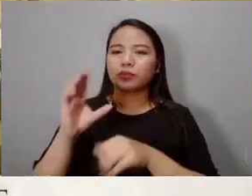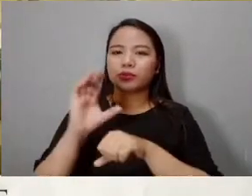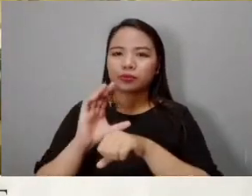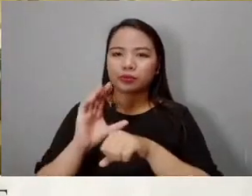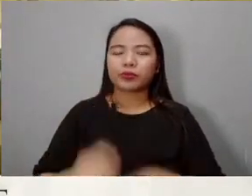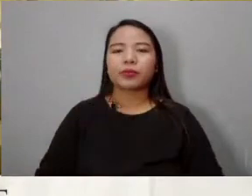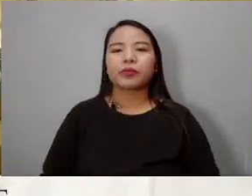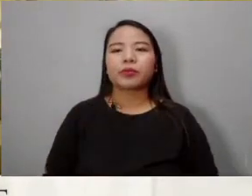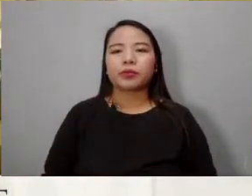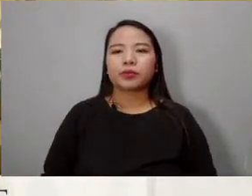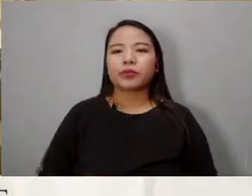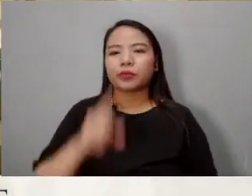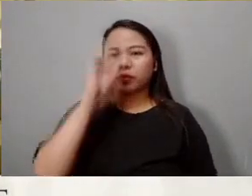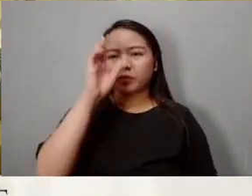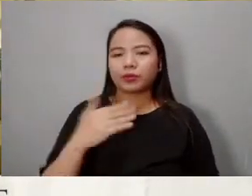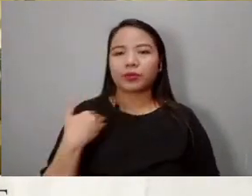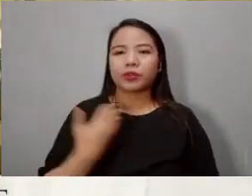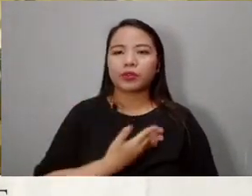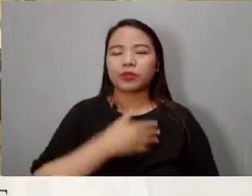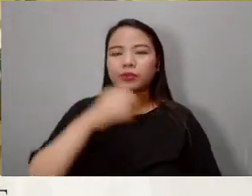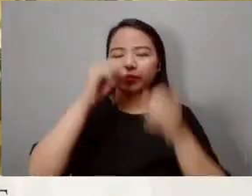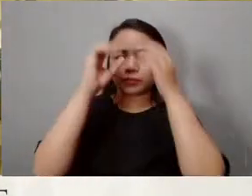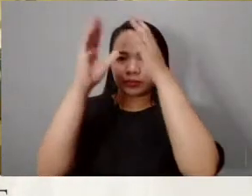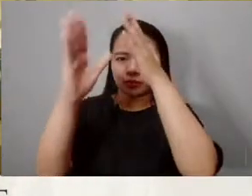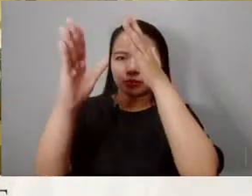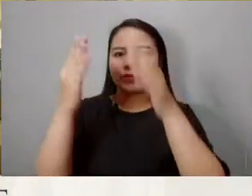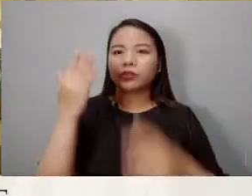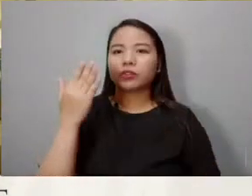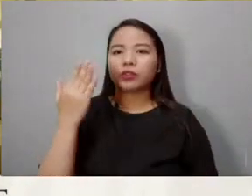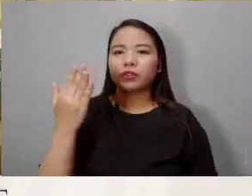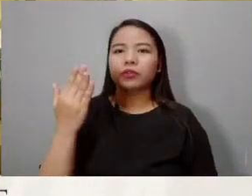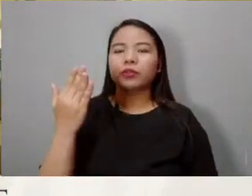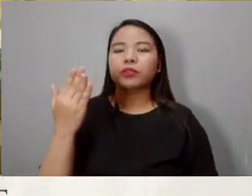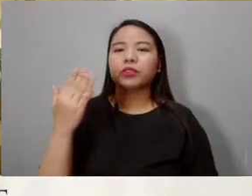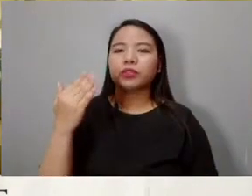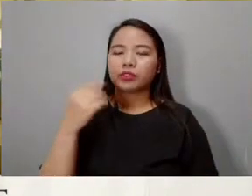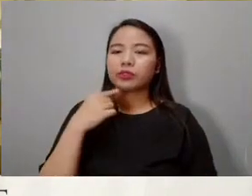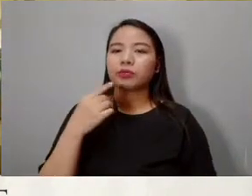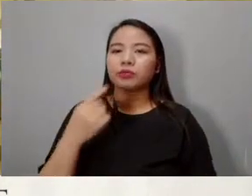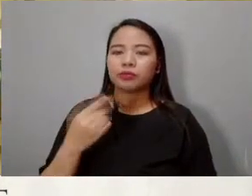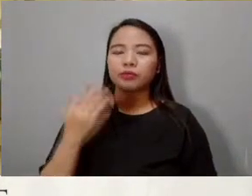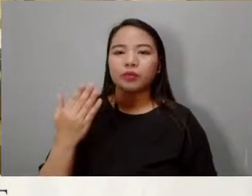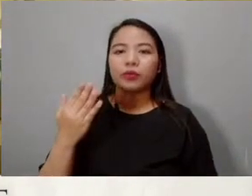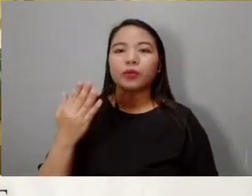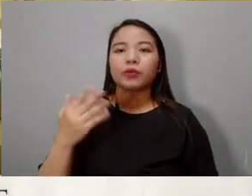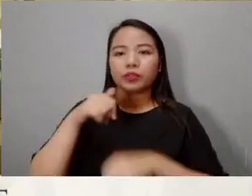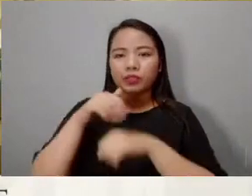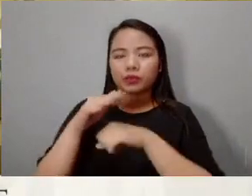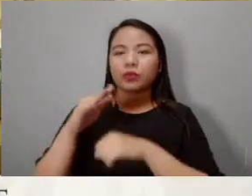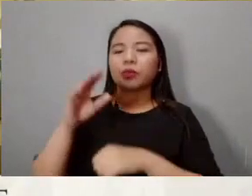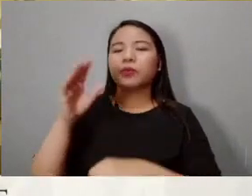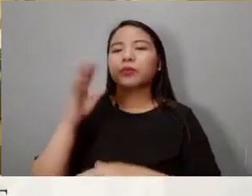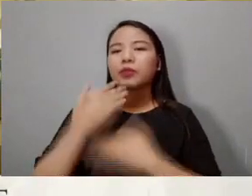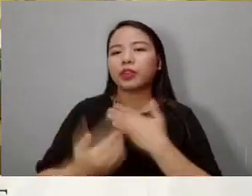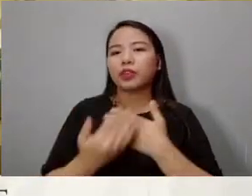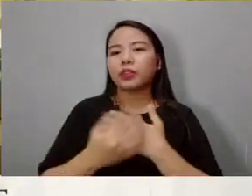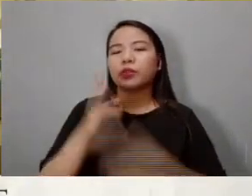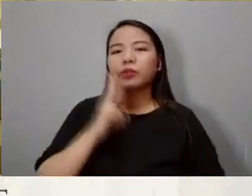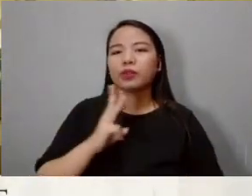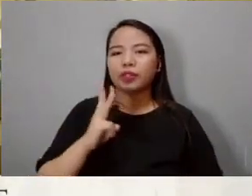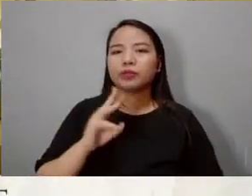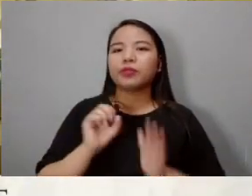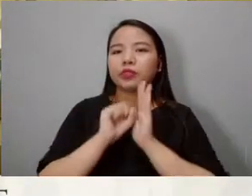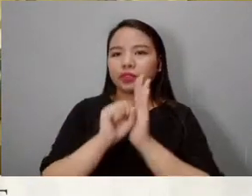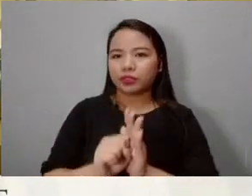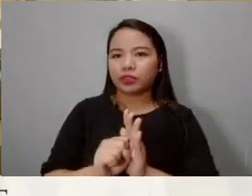God our Father, we set before you bread and wine, signs of our fellowship and mutual